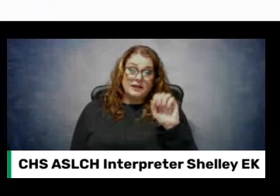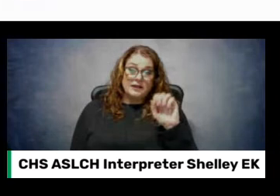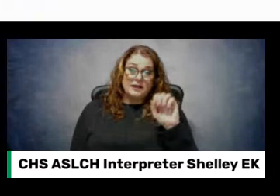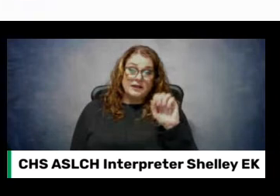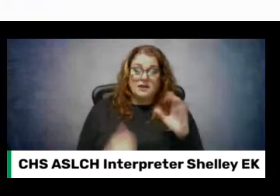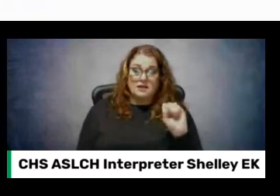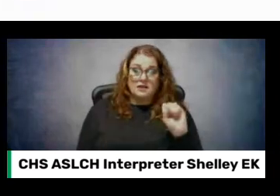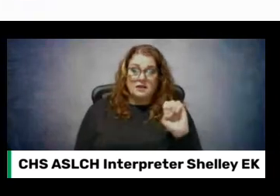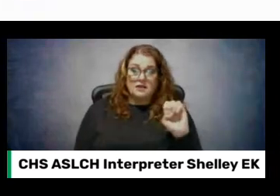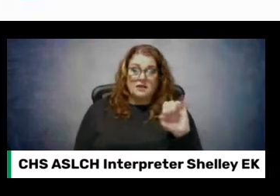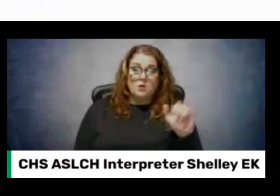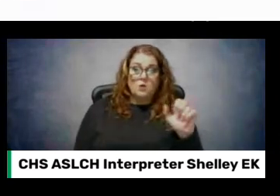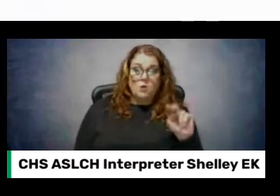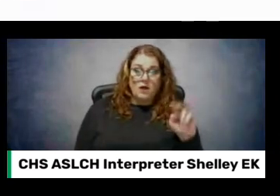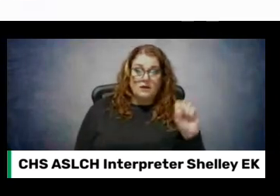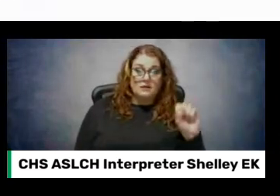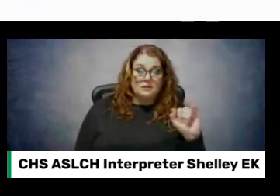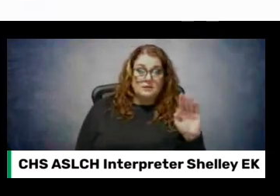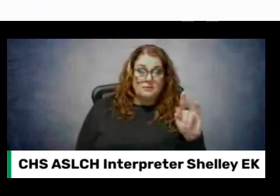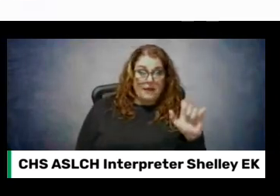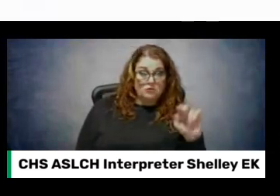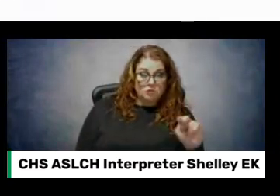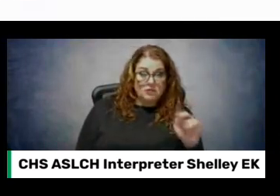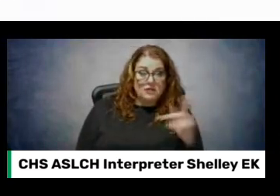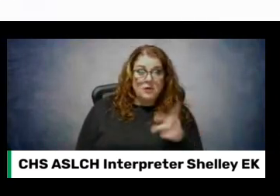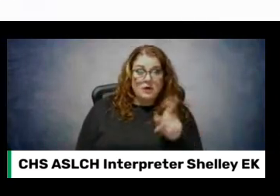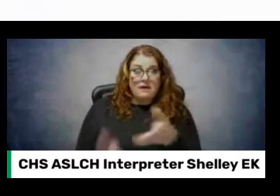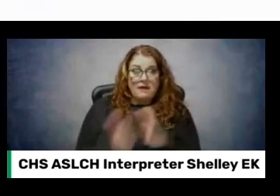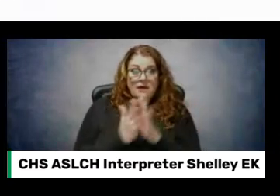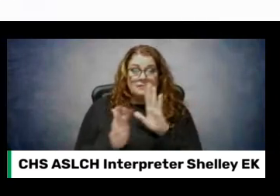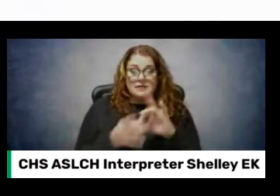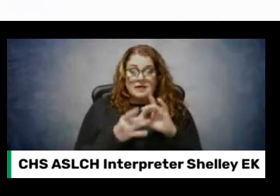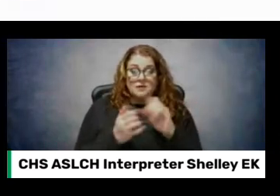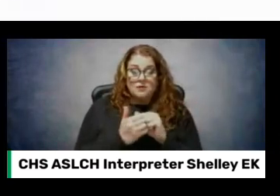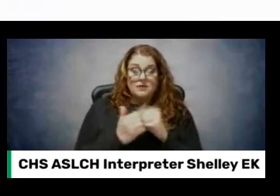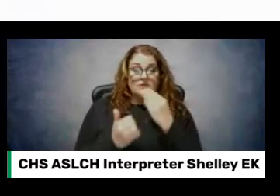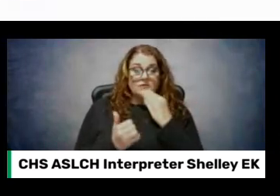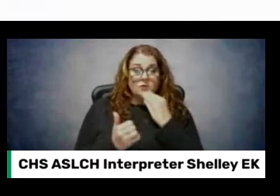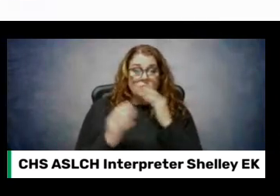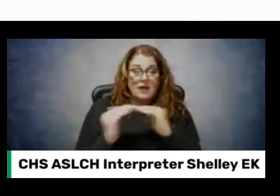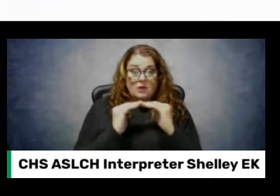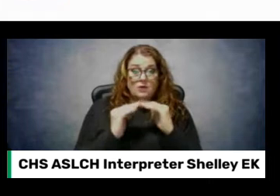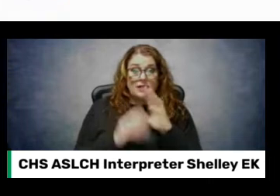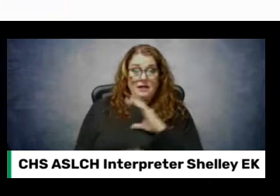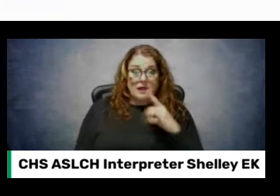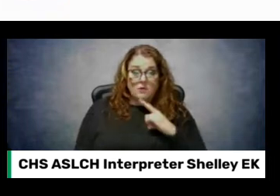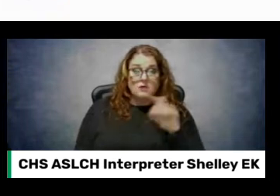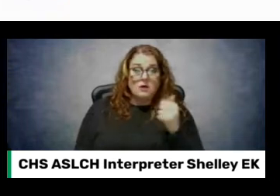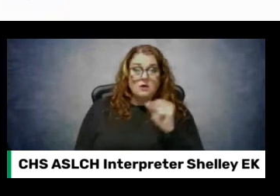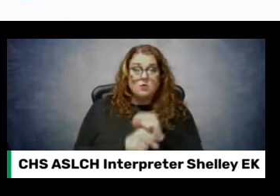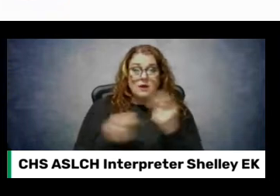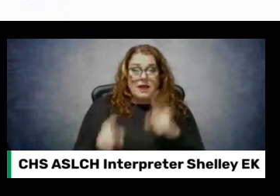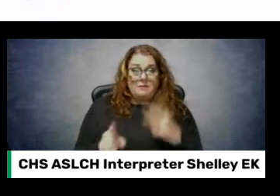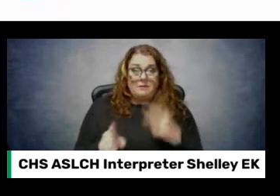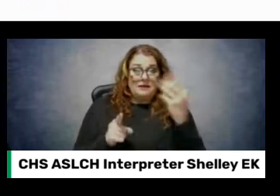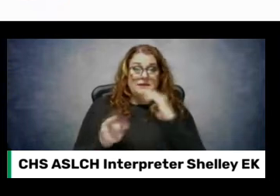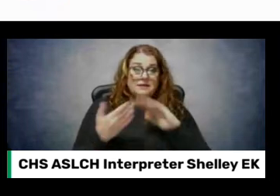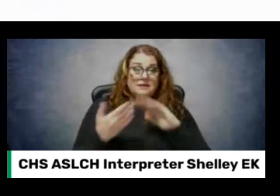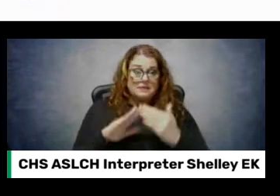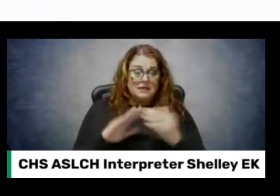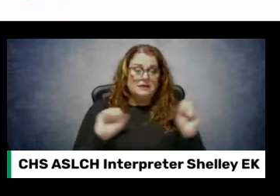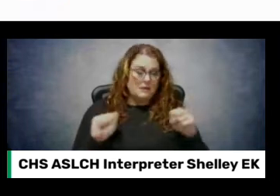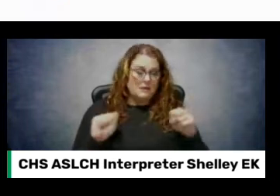would love to ask you on connections that are happening with the Food Equity Council and other work that's happening in the city. Yeah.